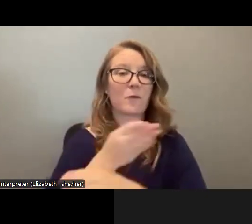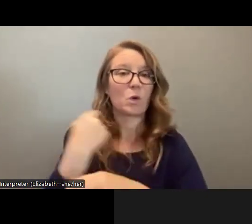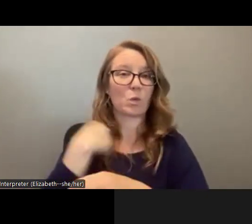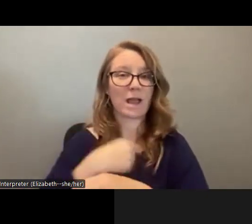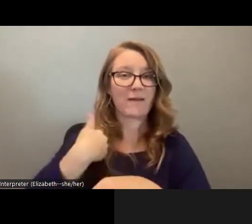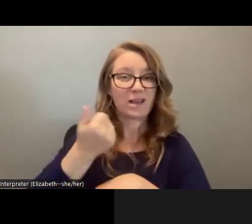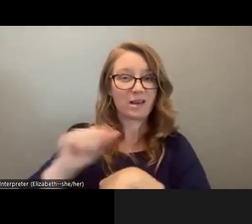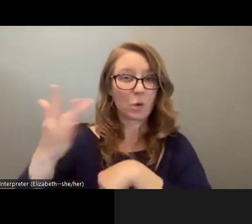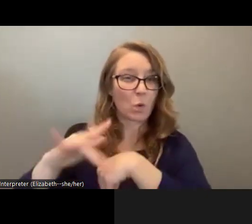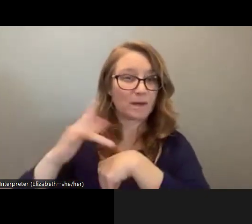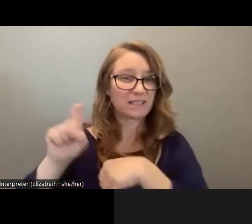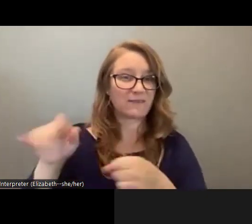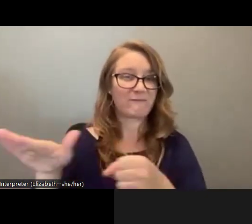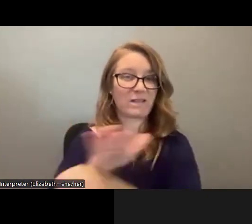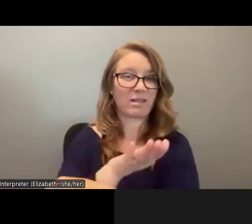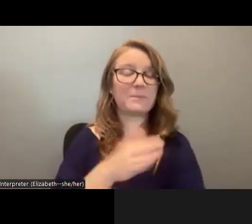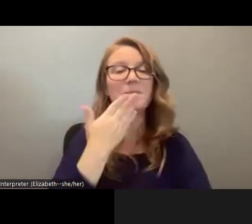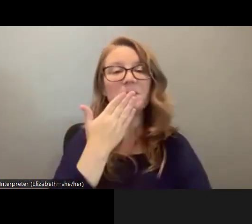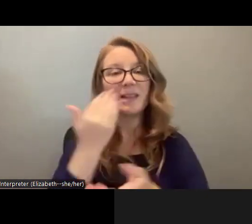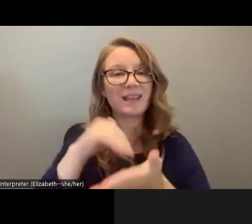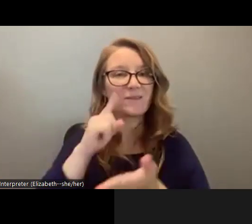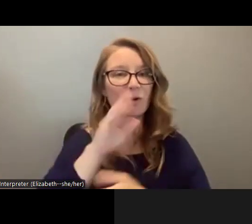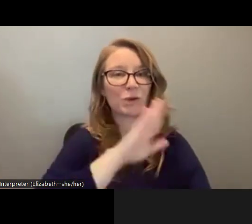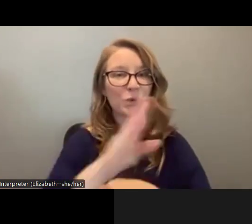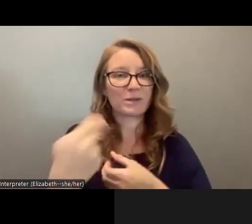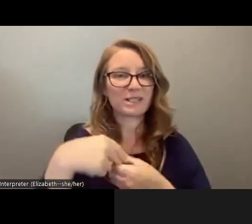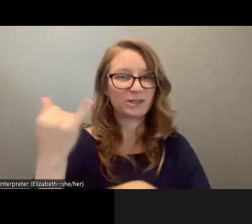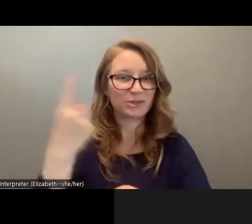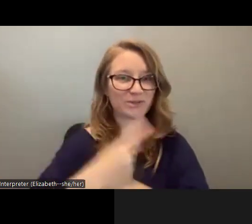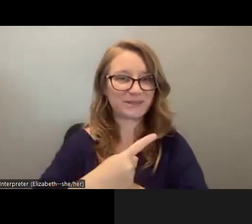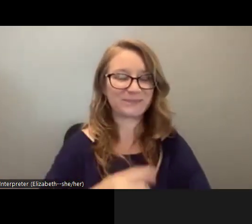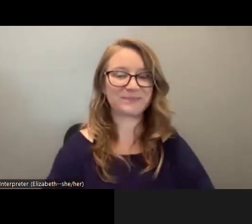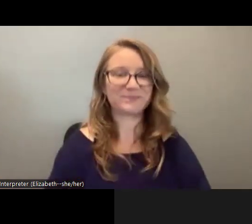openings that needed to be filled. So again, thank you very much for your participation today.